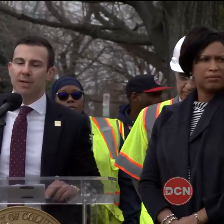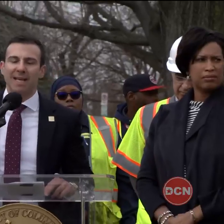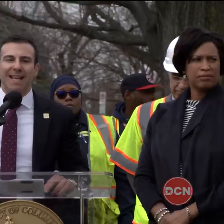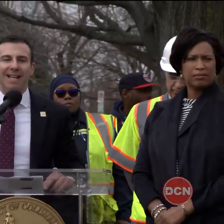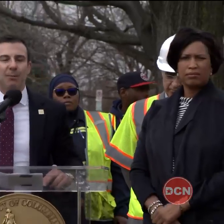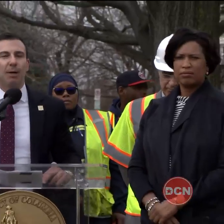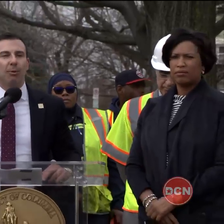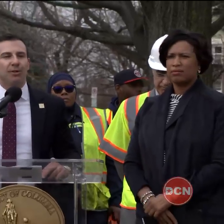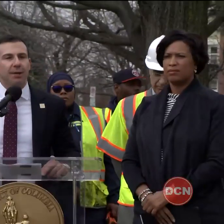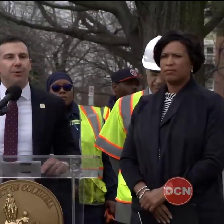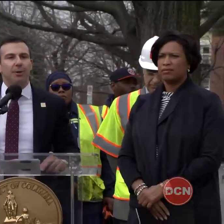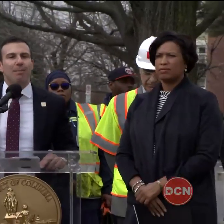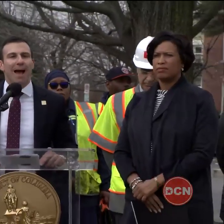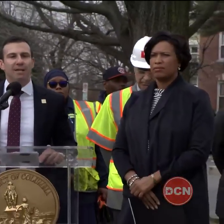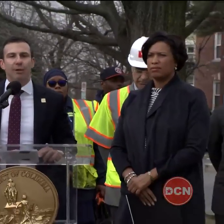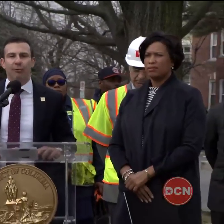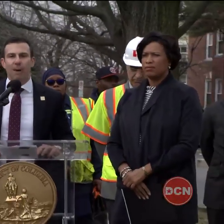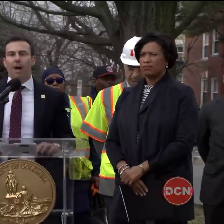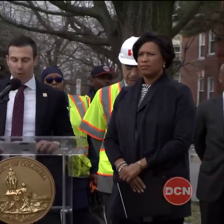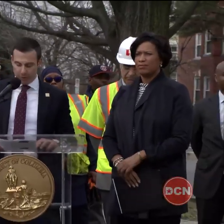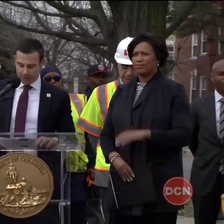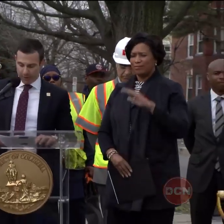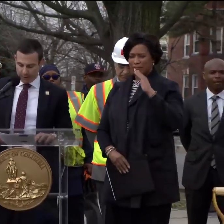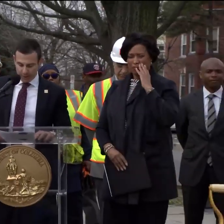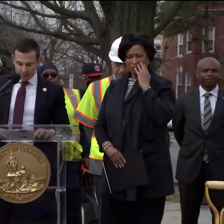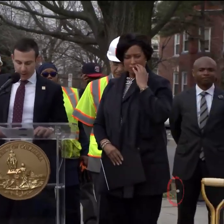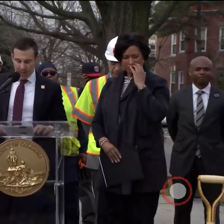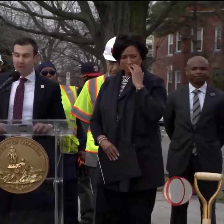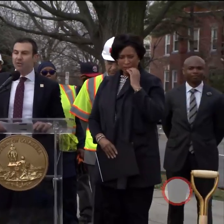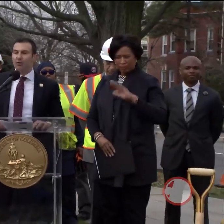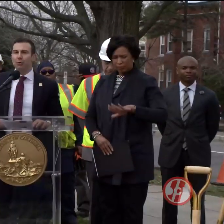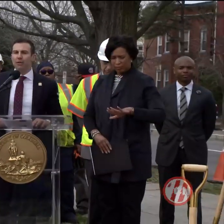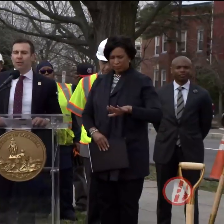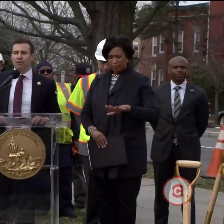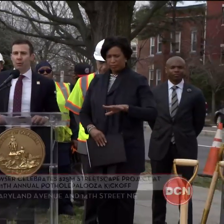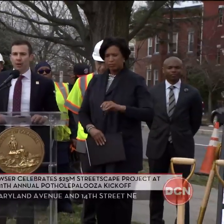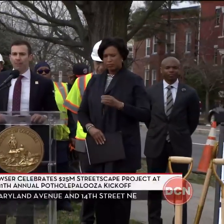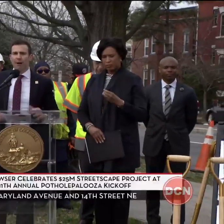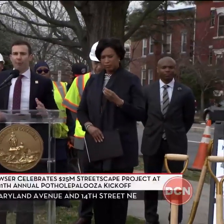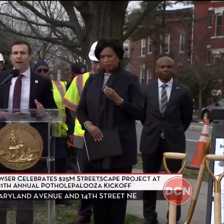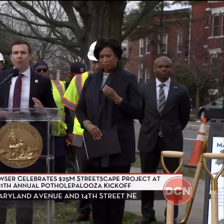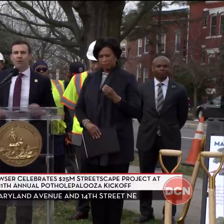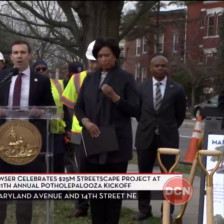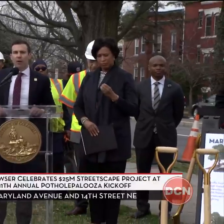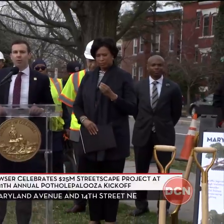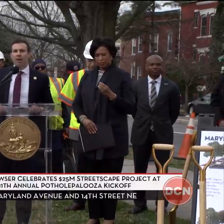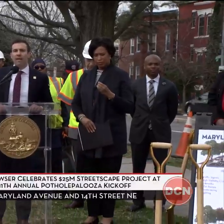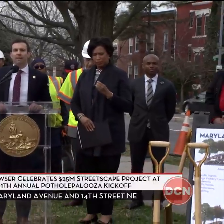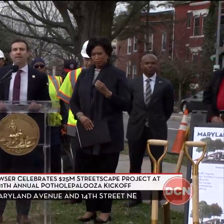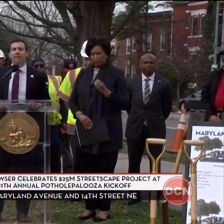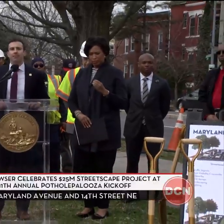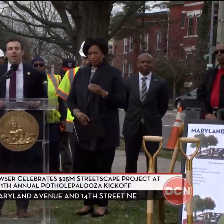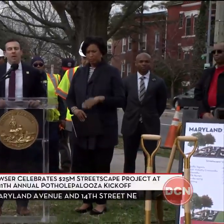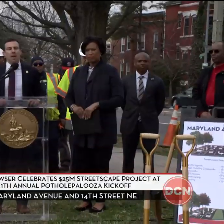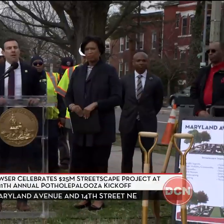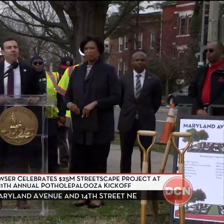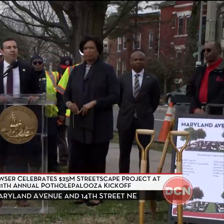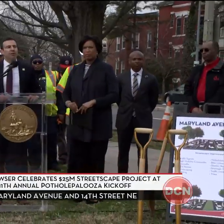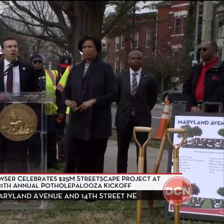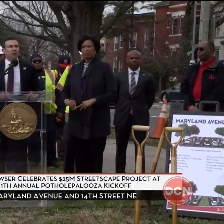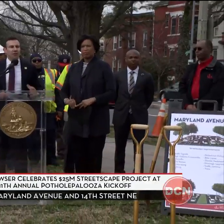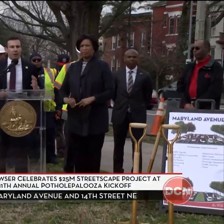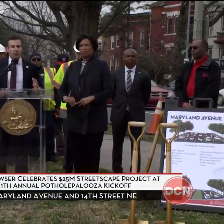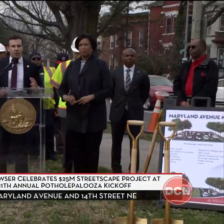probably noticed, it has been a particularly bad year for potholes. This is due to the historic amount of rain we saw in 2018